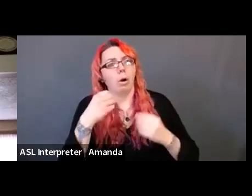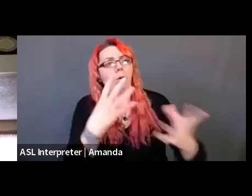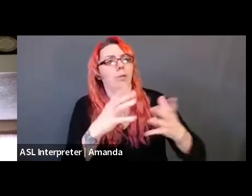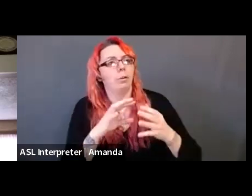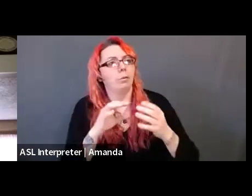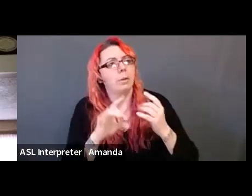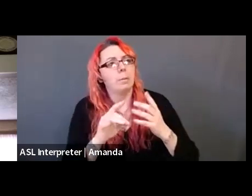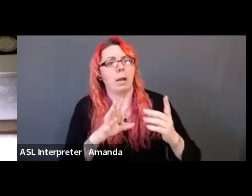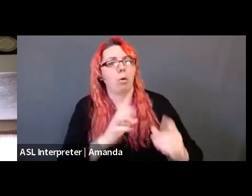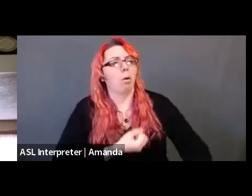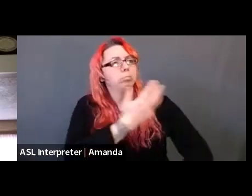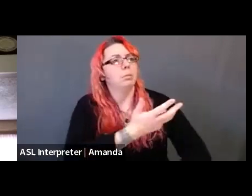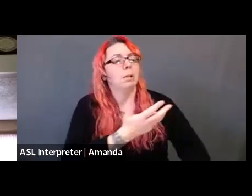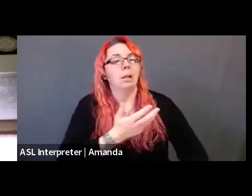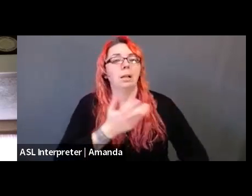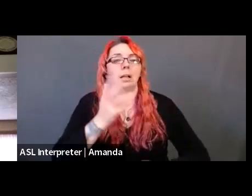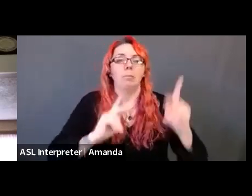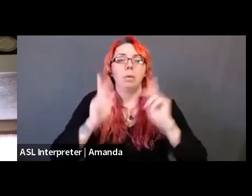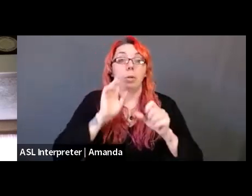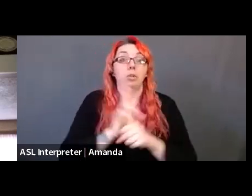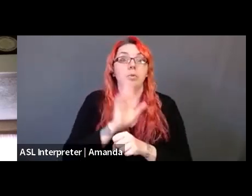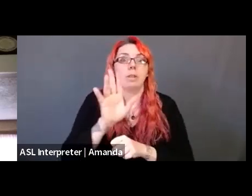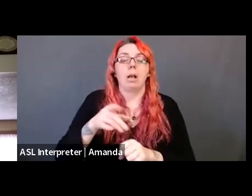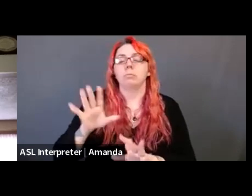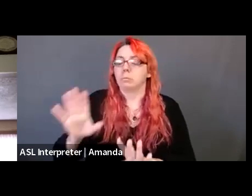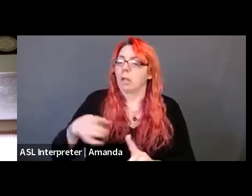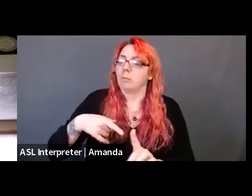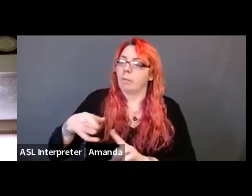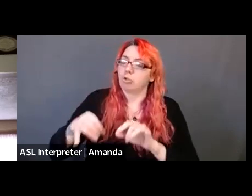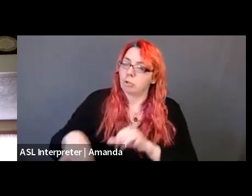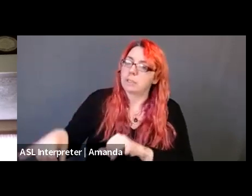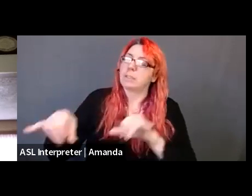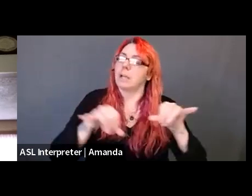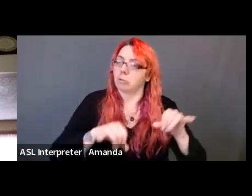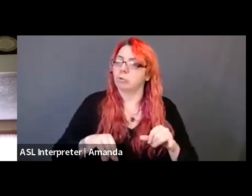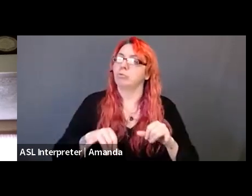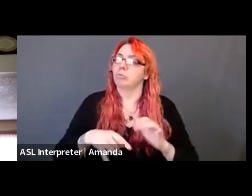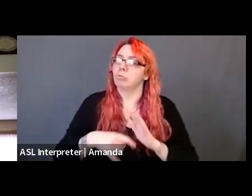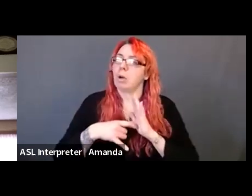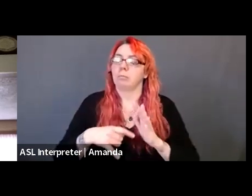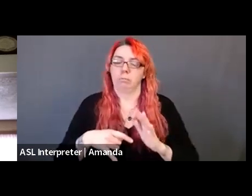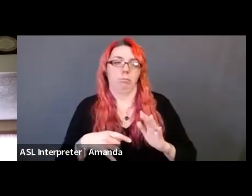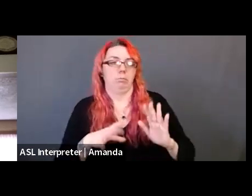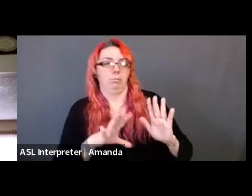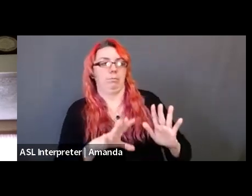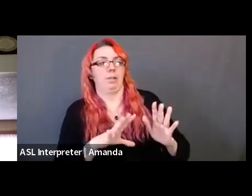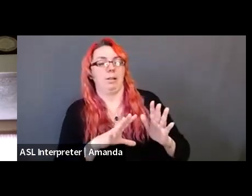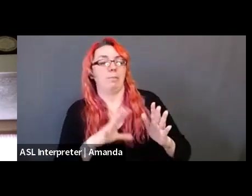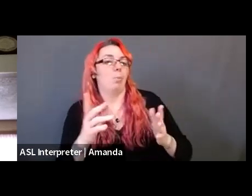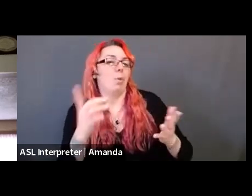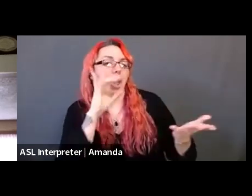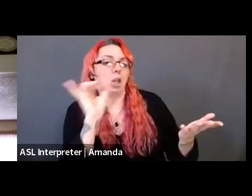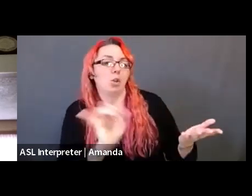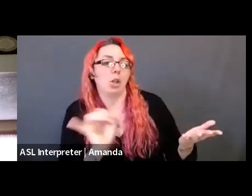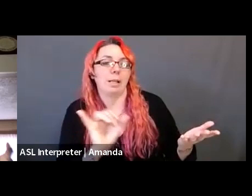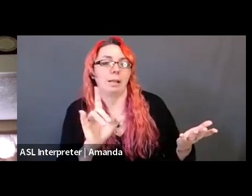things. And that would be an interesting thing to start to engage with as an industry, to talk about, well, what does it mean to show up professionally in our industry? And what does that look